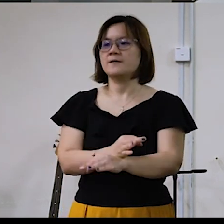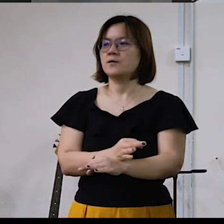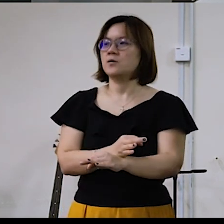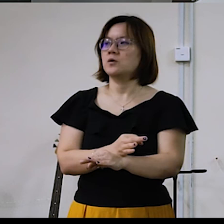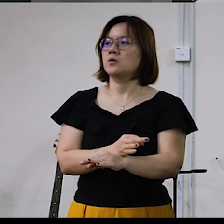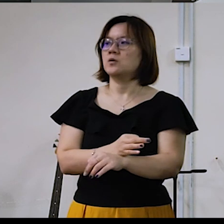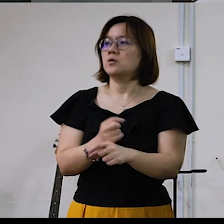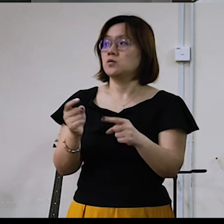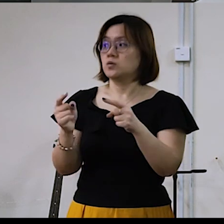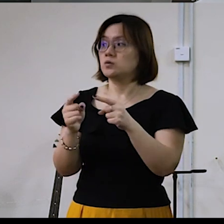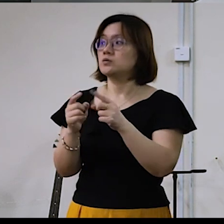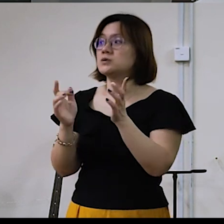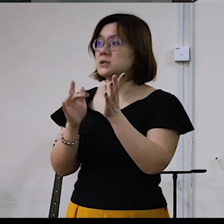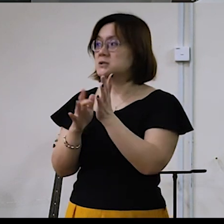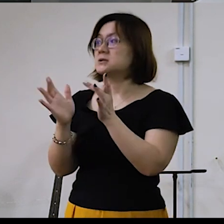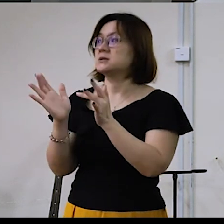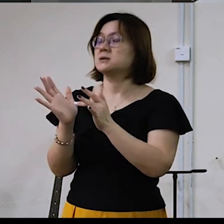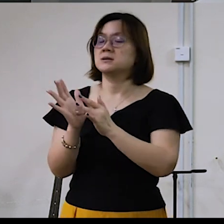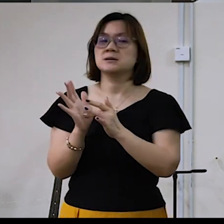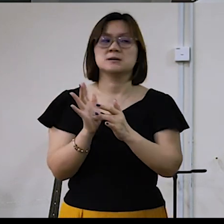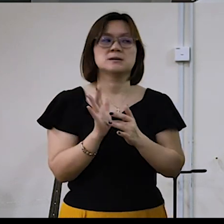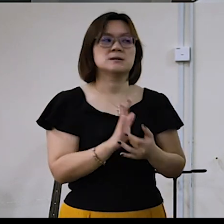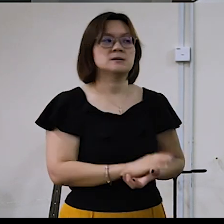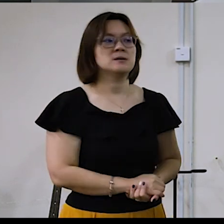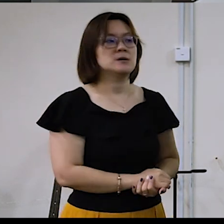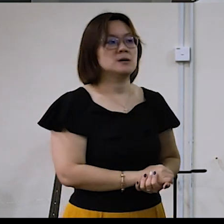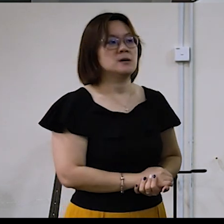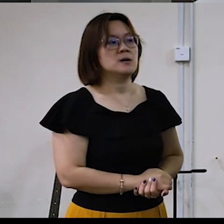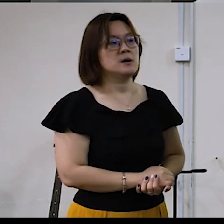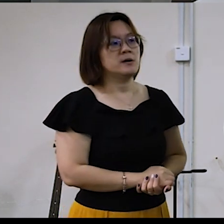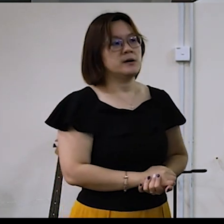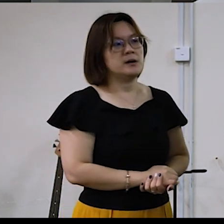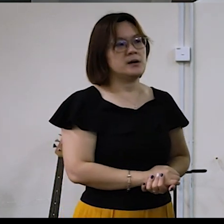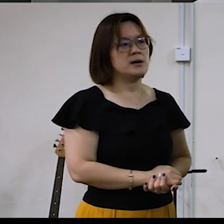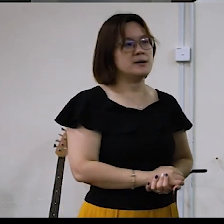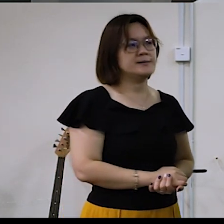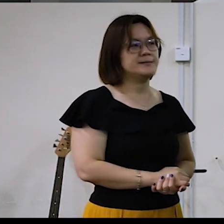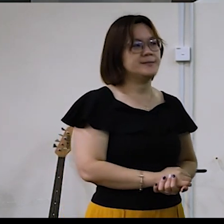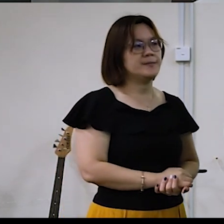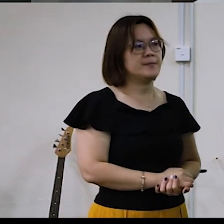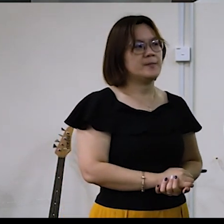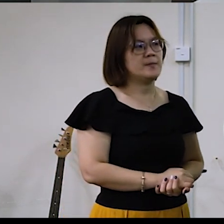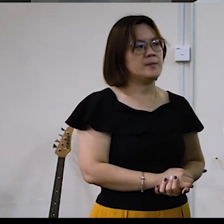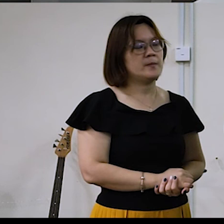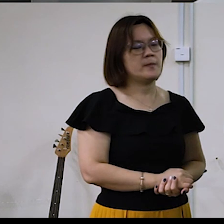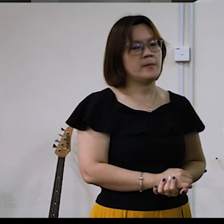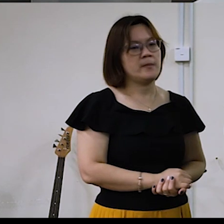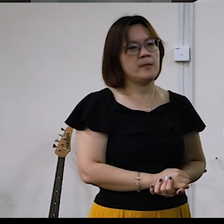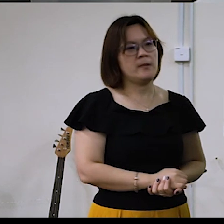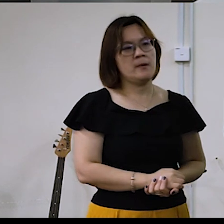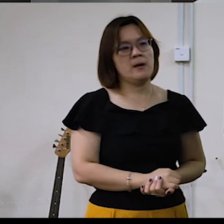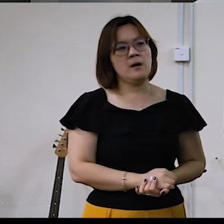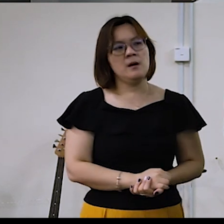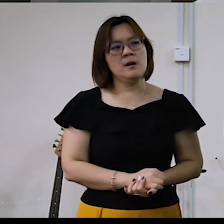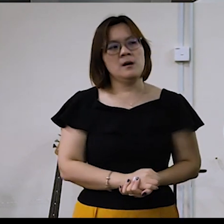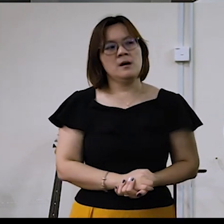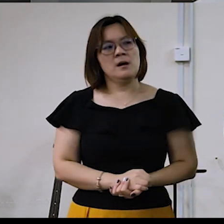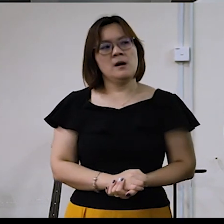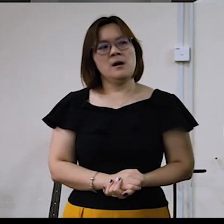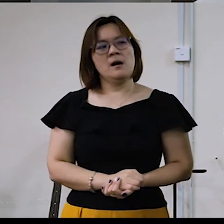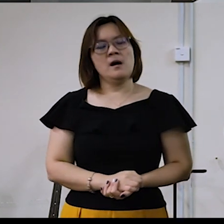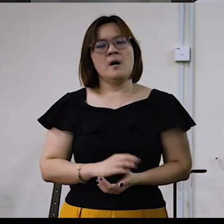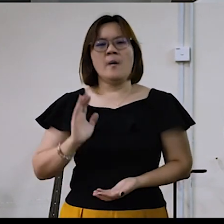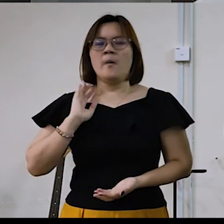Jesus. Stay faithful. Don't ever think you are irreplaceable. I must never think I'm irreplaceable.